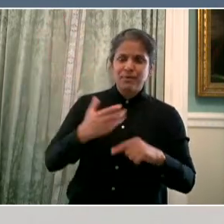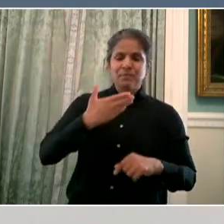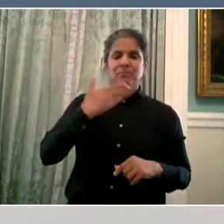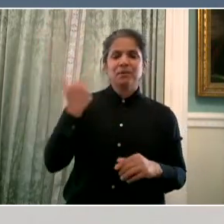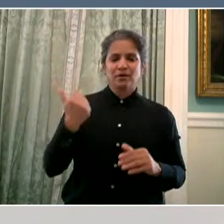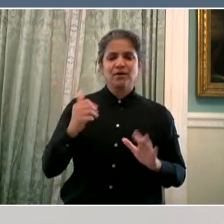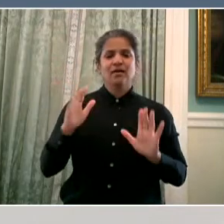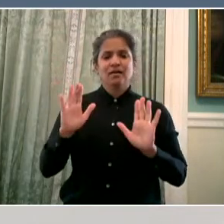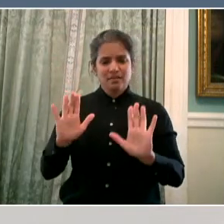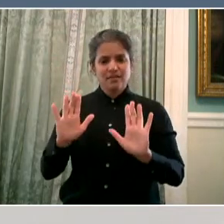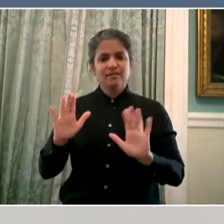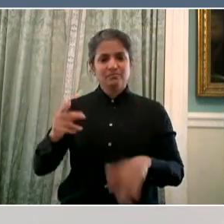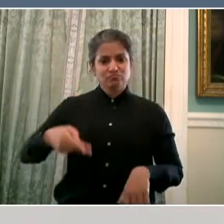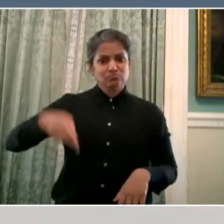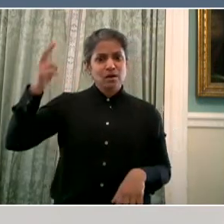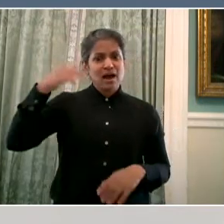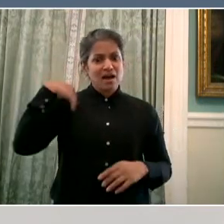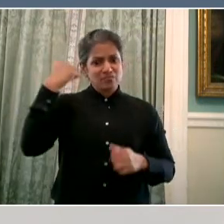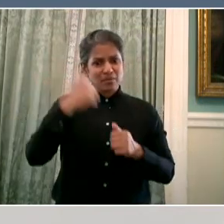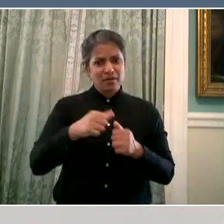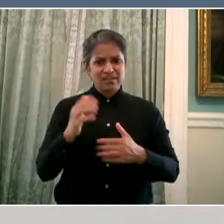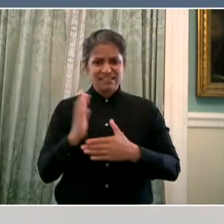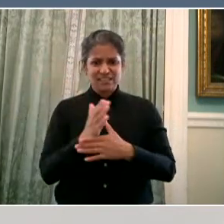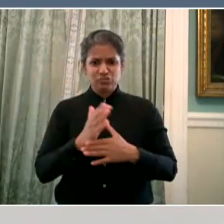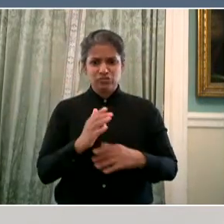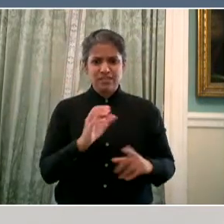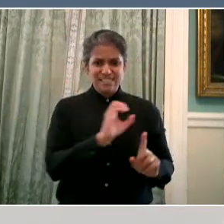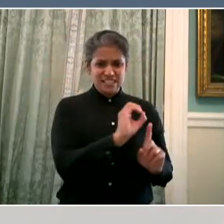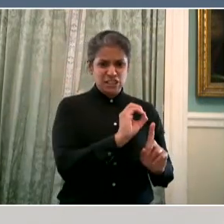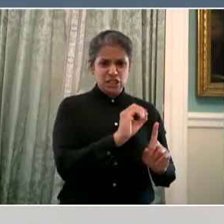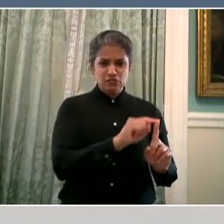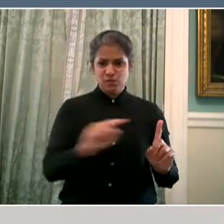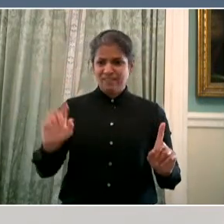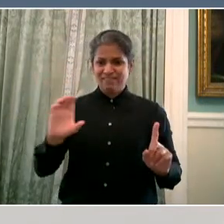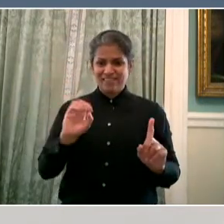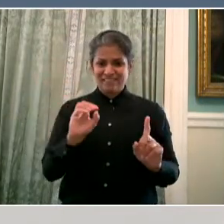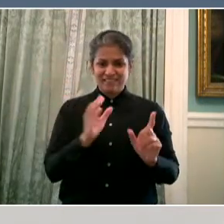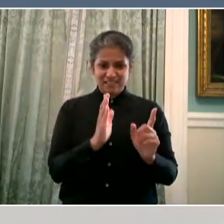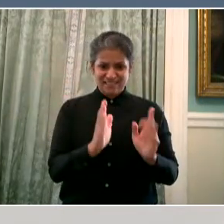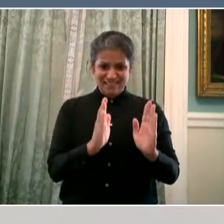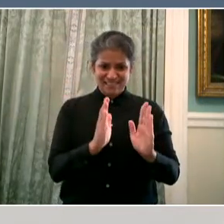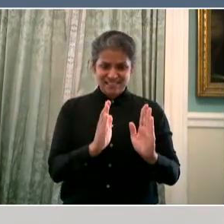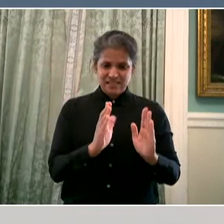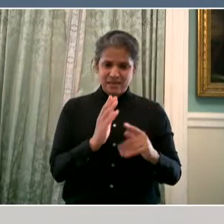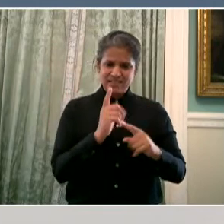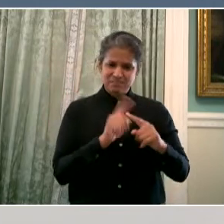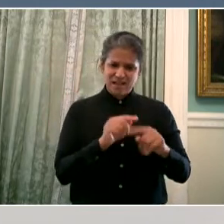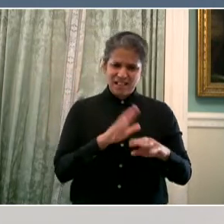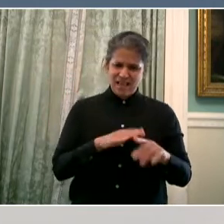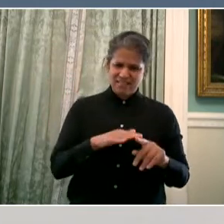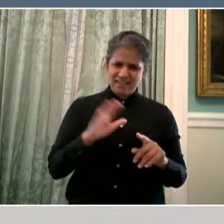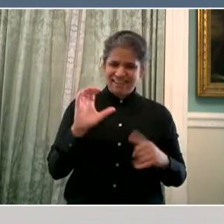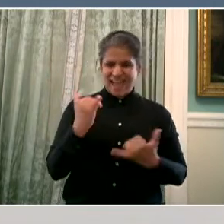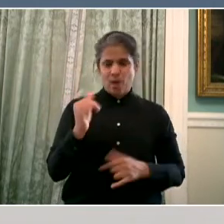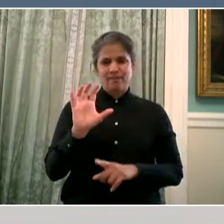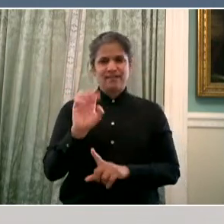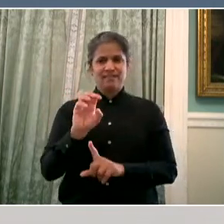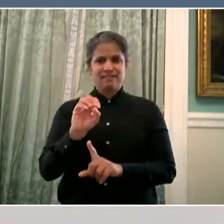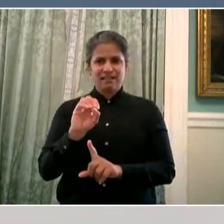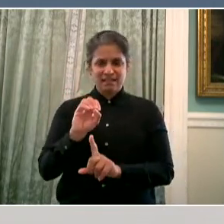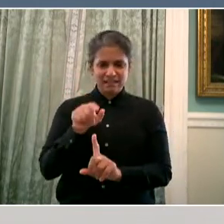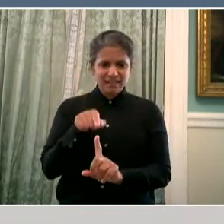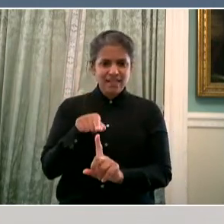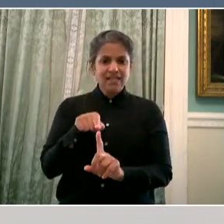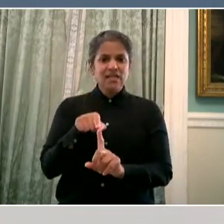50, between 0 and 50. And we're typically at healthy levels. We expect to get there, as Commissioner Iscol said, in the coming